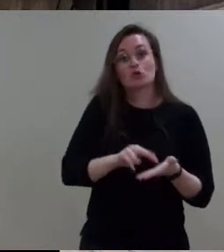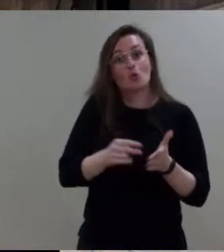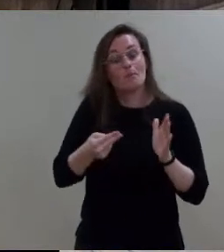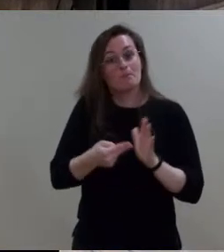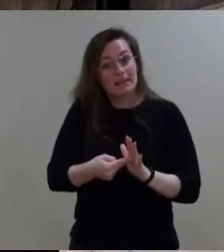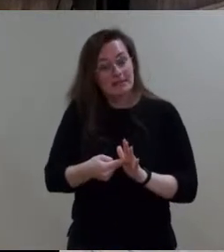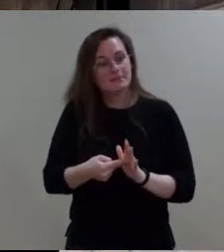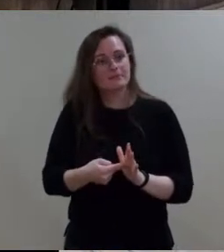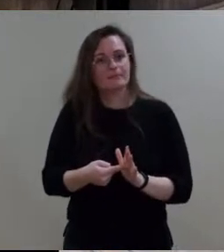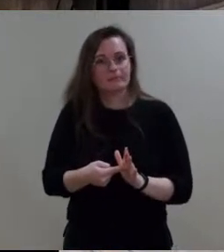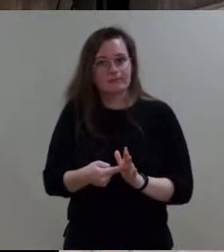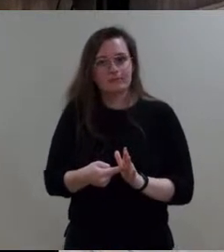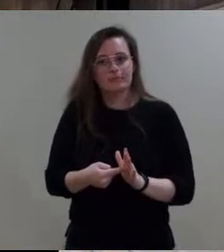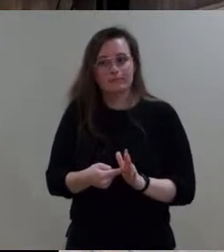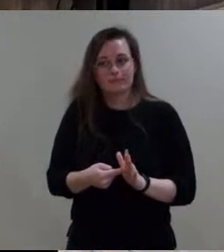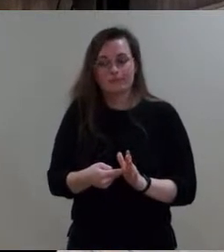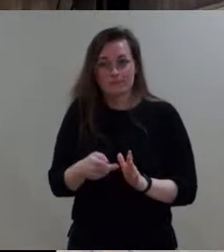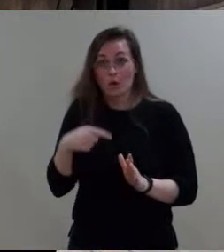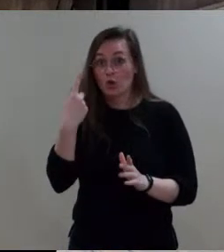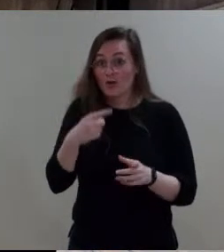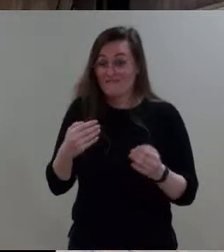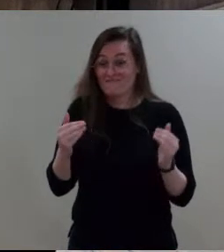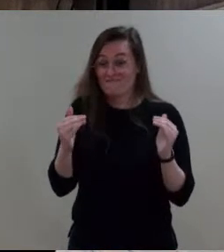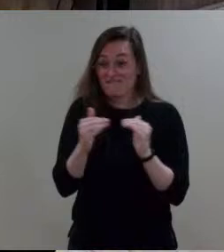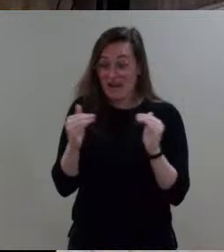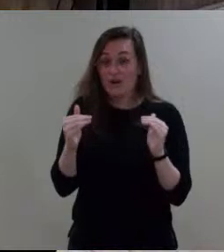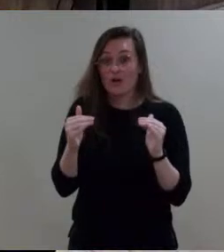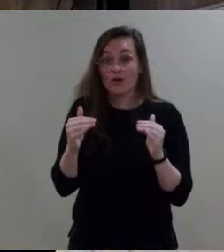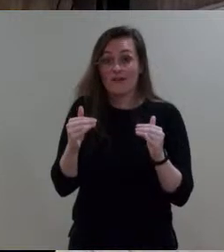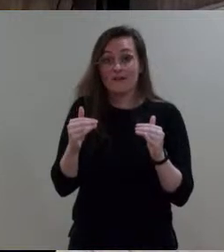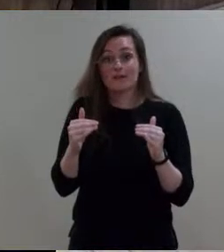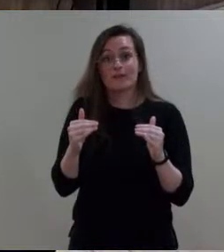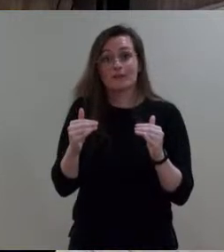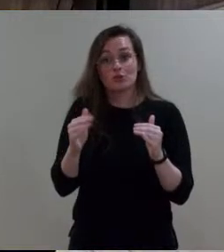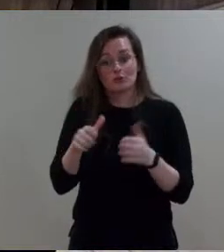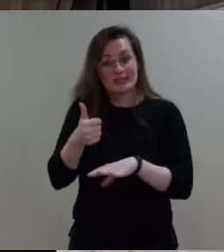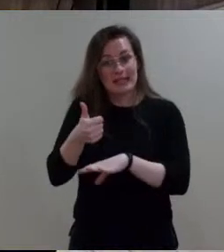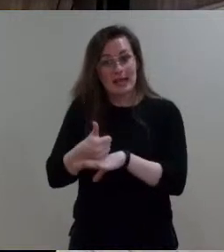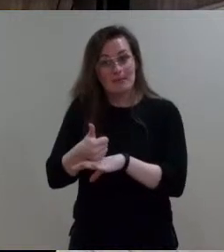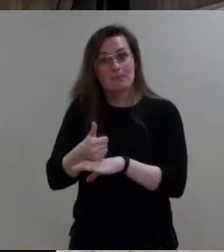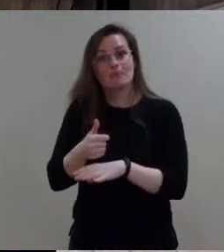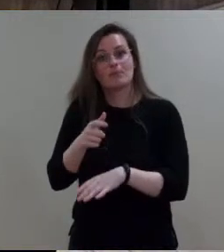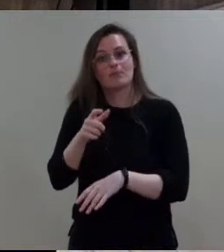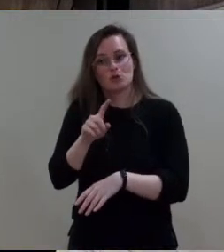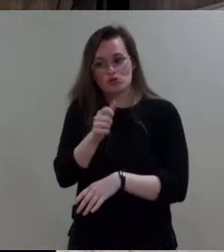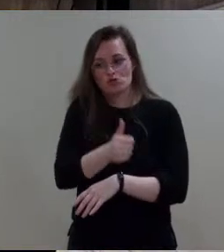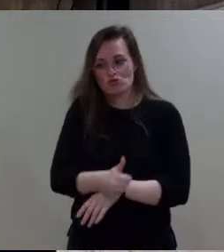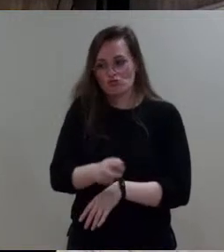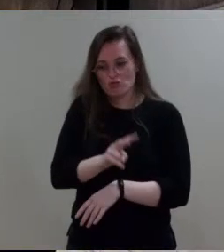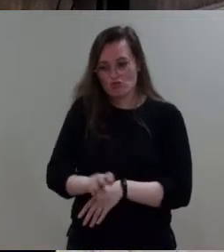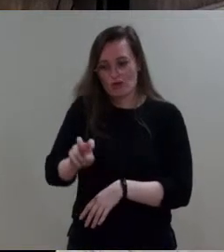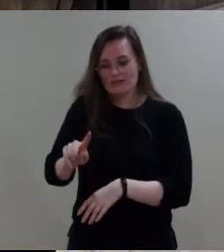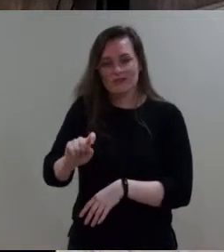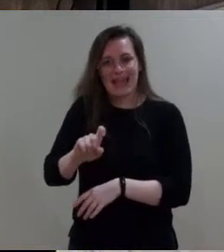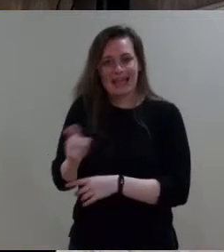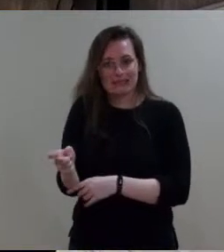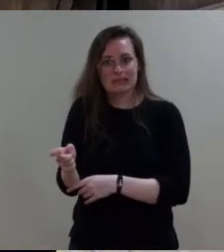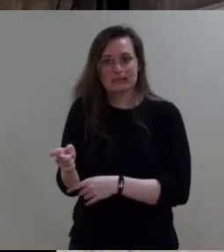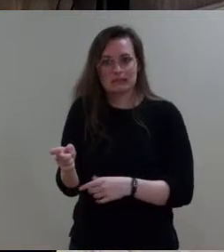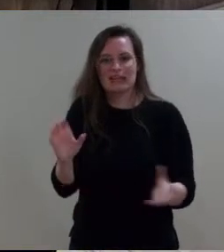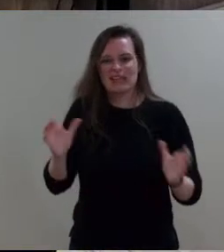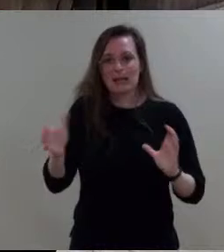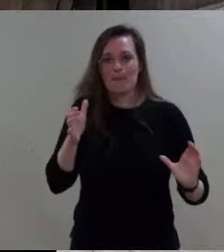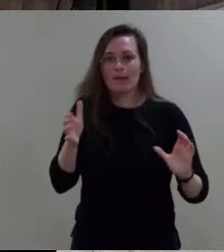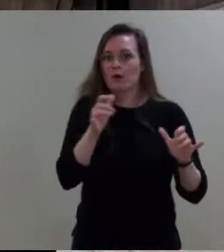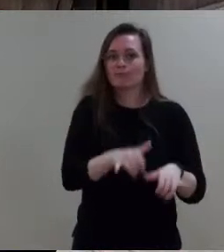it appears fair to implement a transfer tax as opposed to an increase in the general tax rate. And the mayor talked about